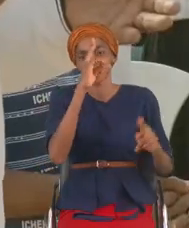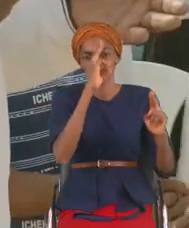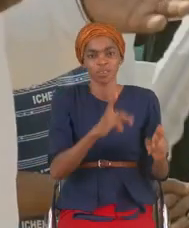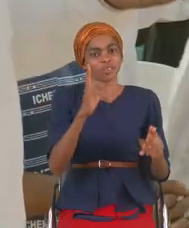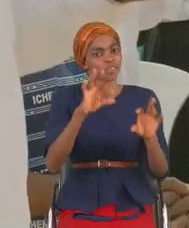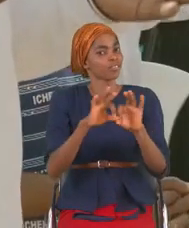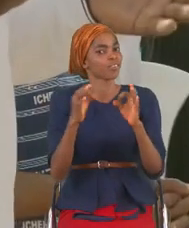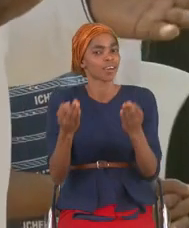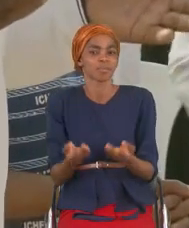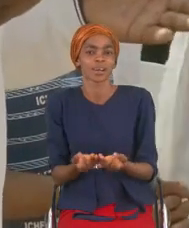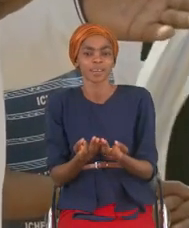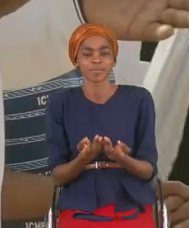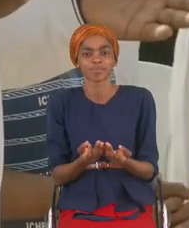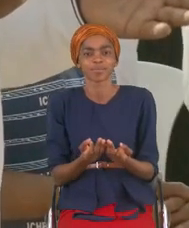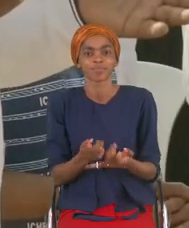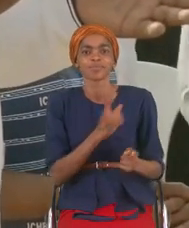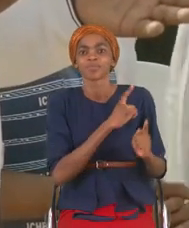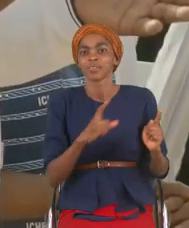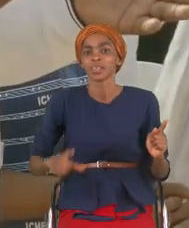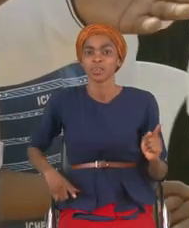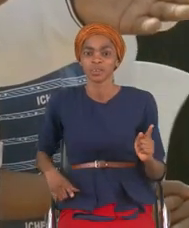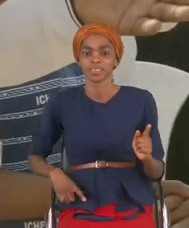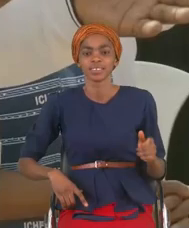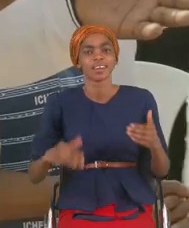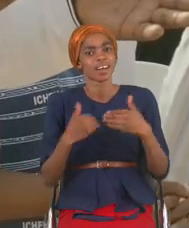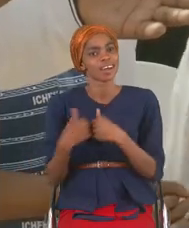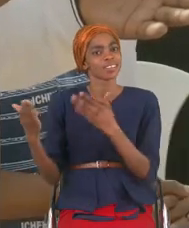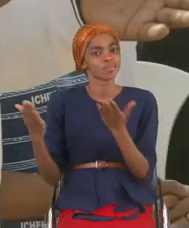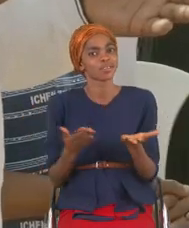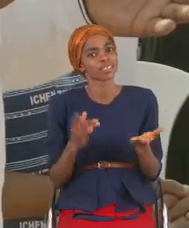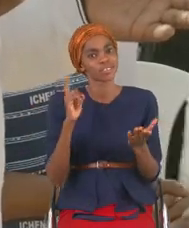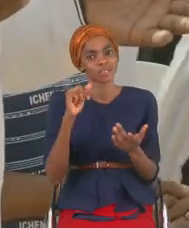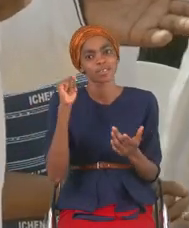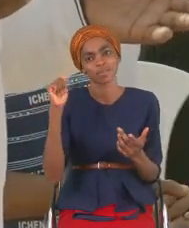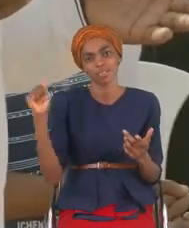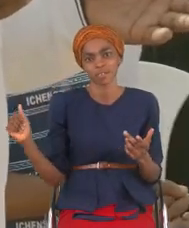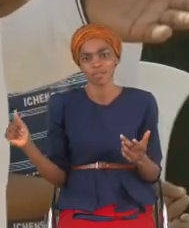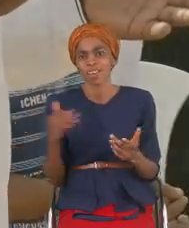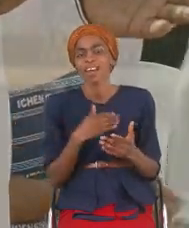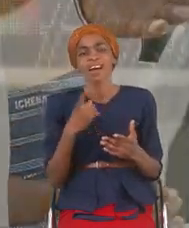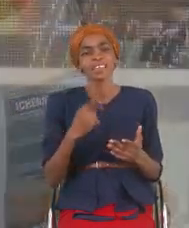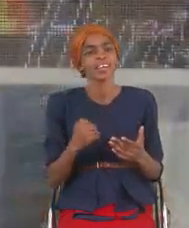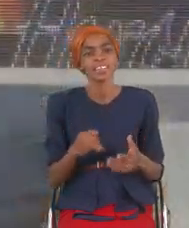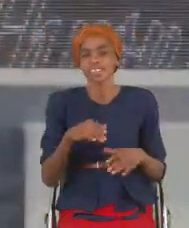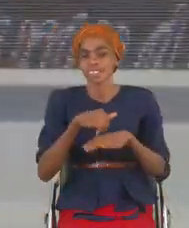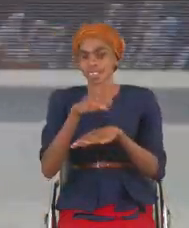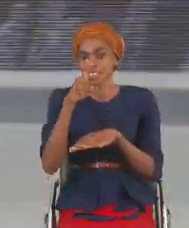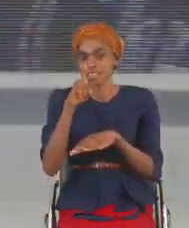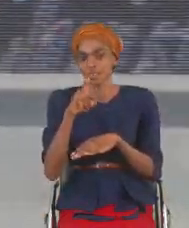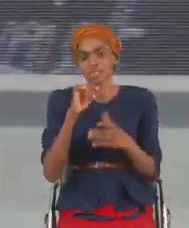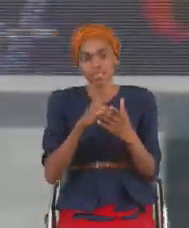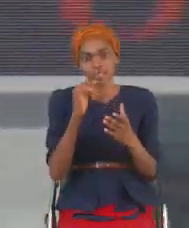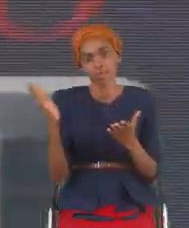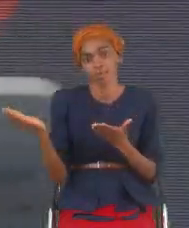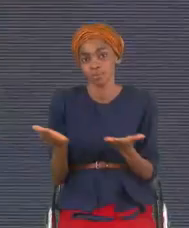family the lord has brought you to himself and is sending you for that you will bear